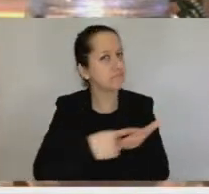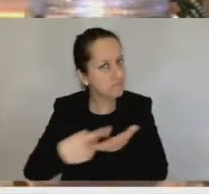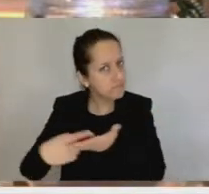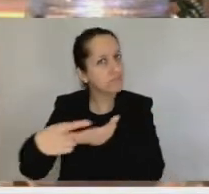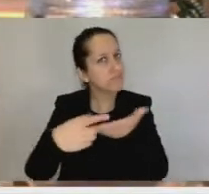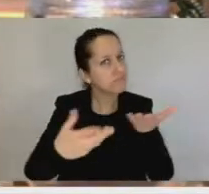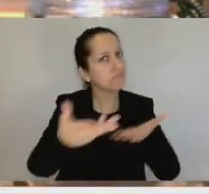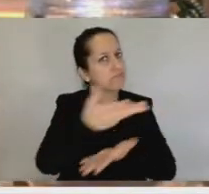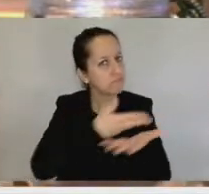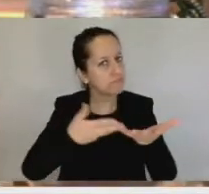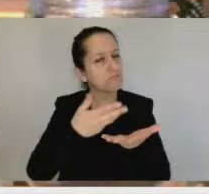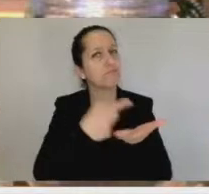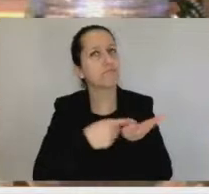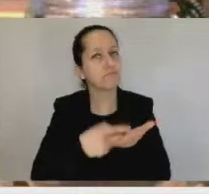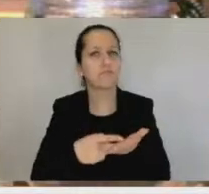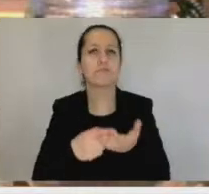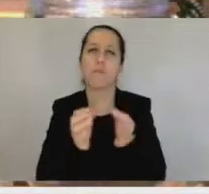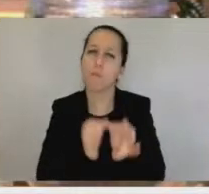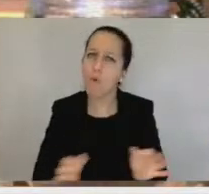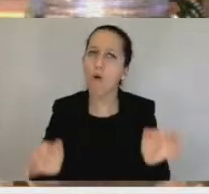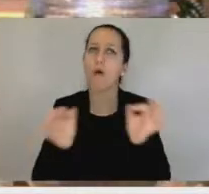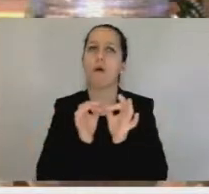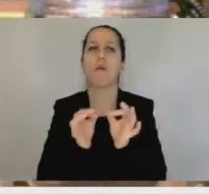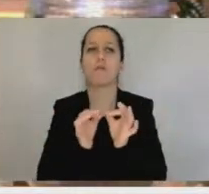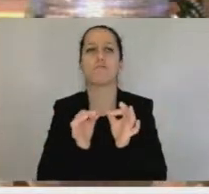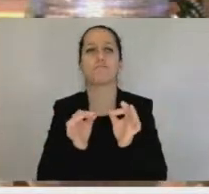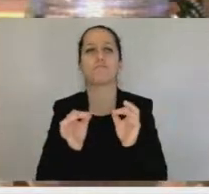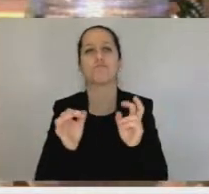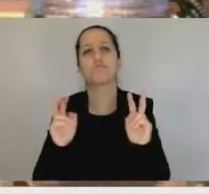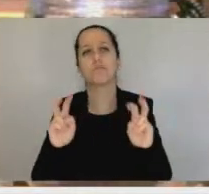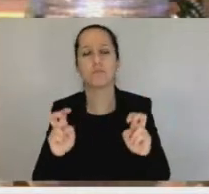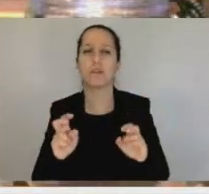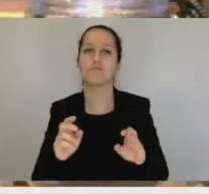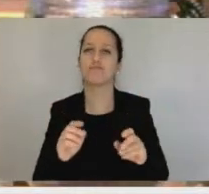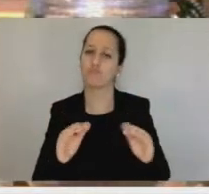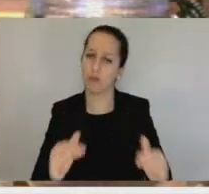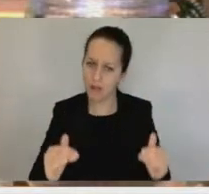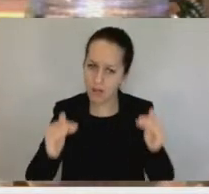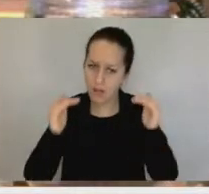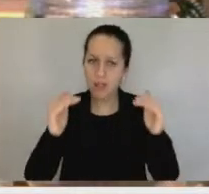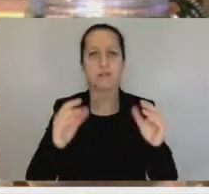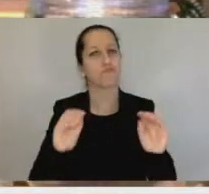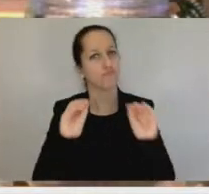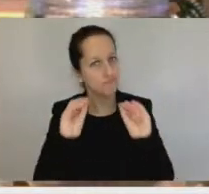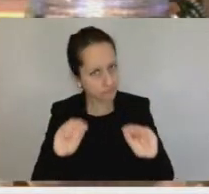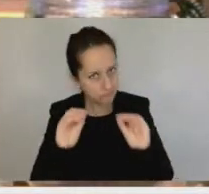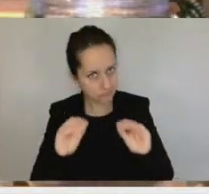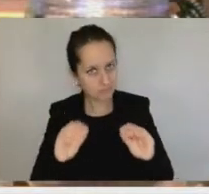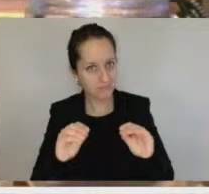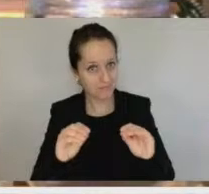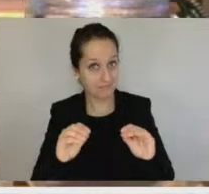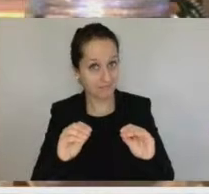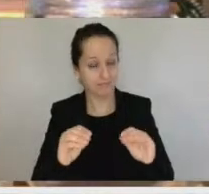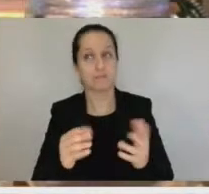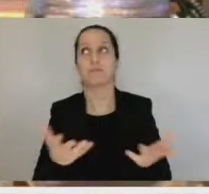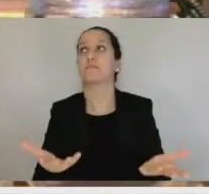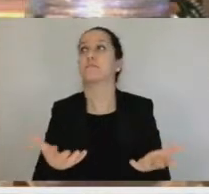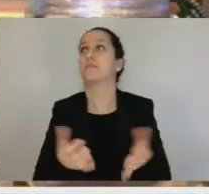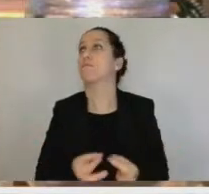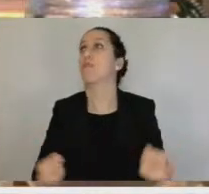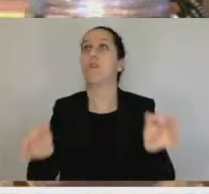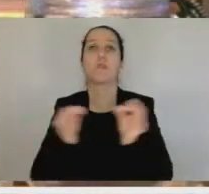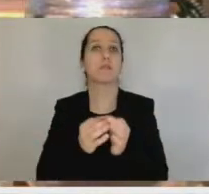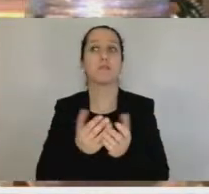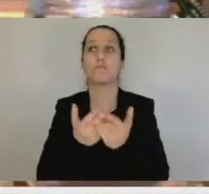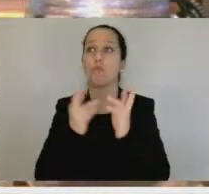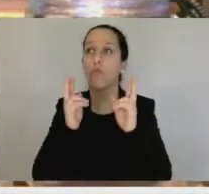We heard about the importance of trying to teach at the appropriate level and the